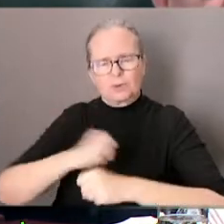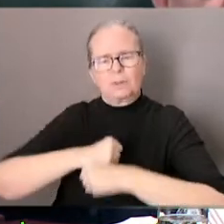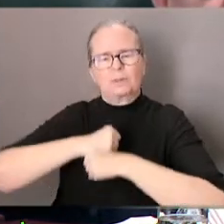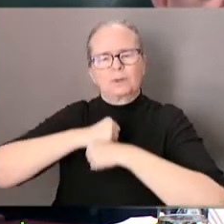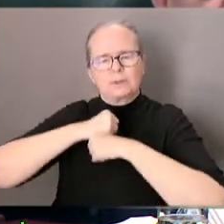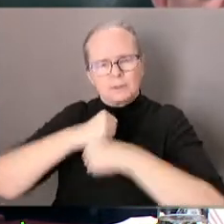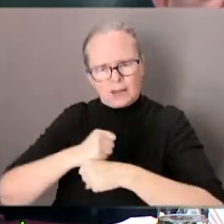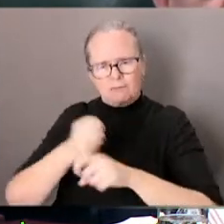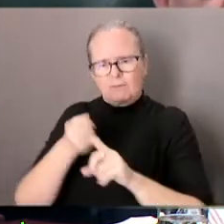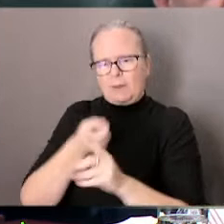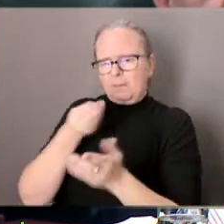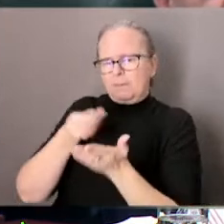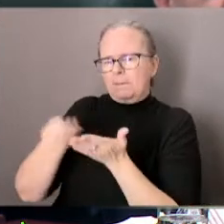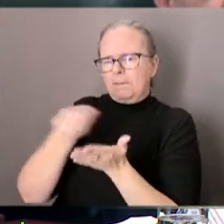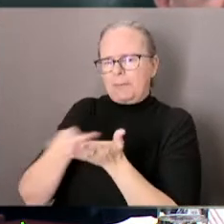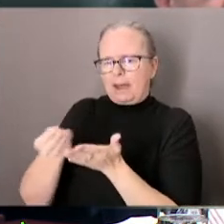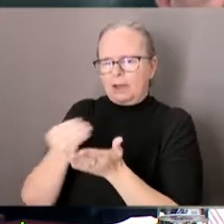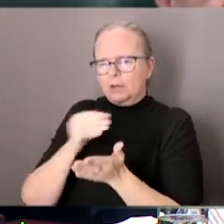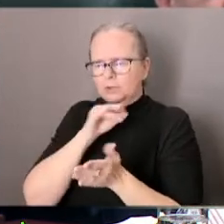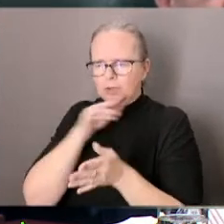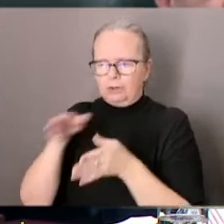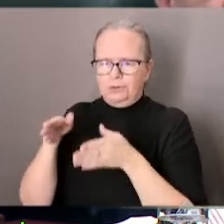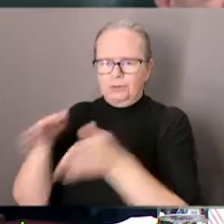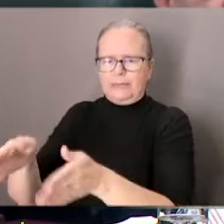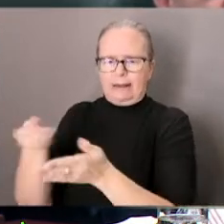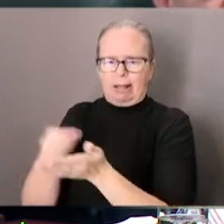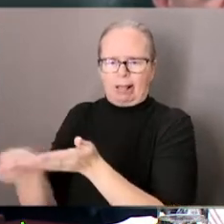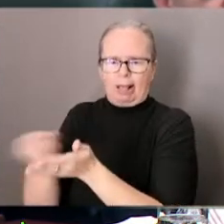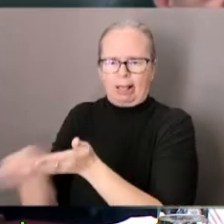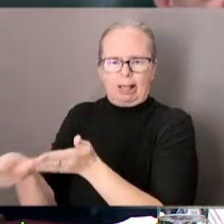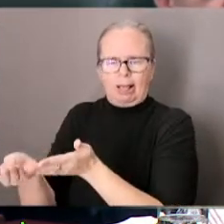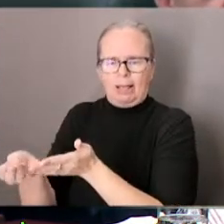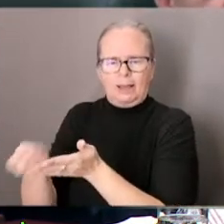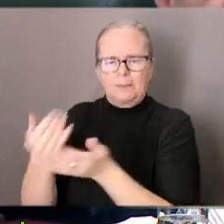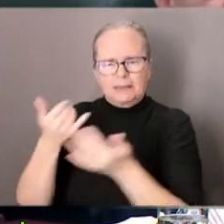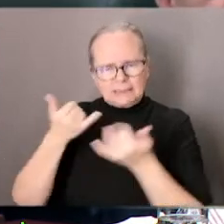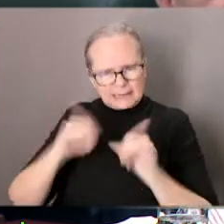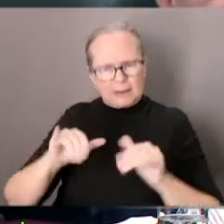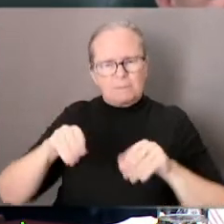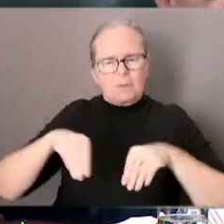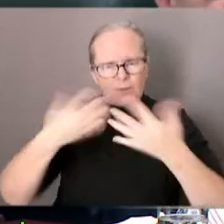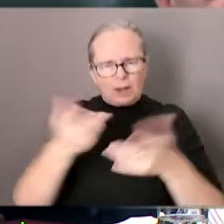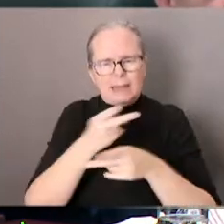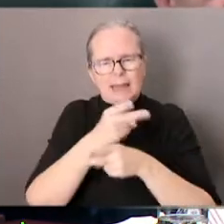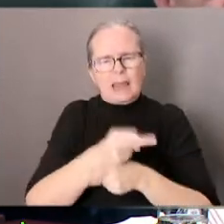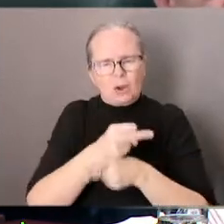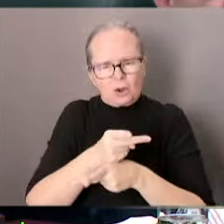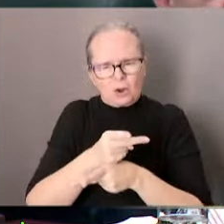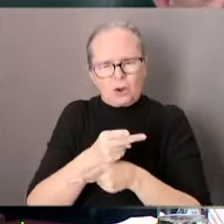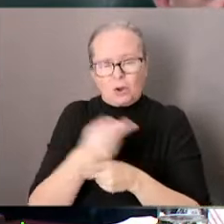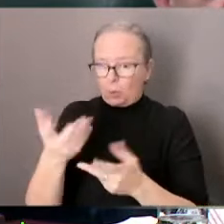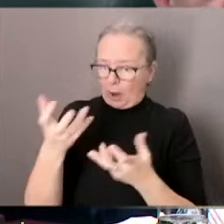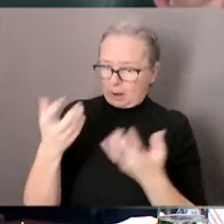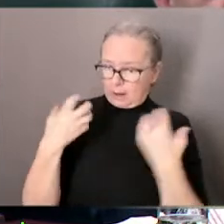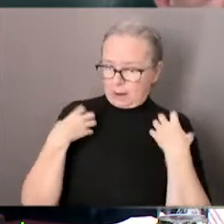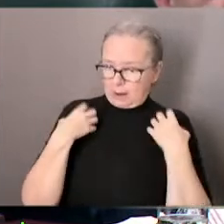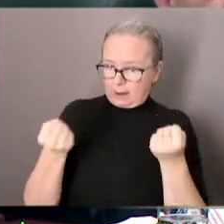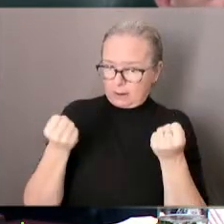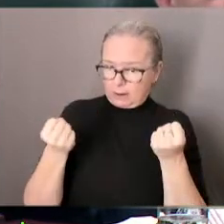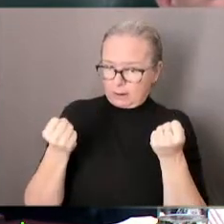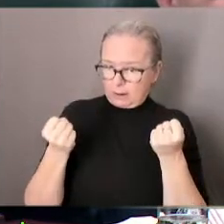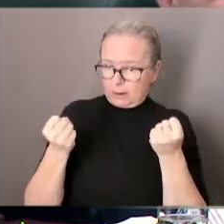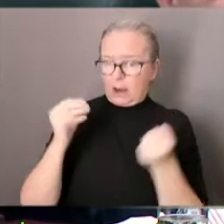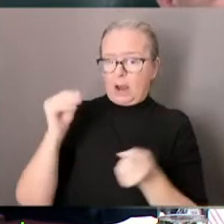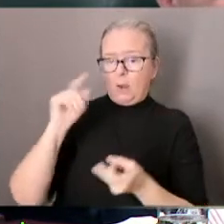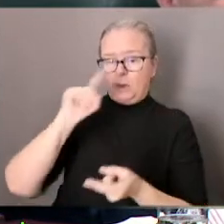to those who need it we will continue to support albertans in their pursuit of recovery and Mr Speaker when it comes to reducing barriers it's us who got rid of